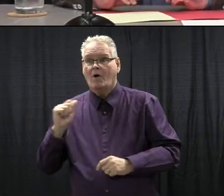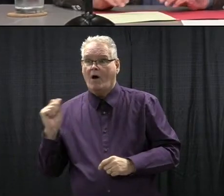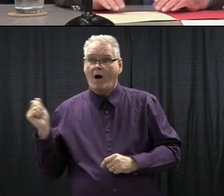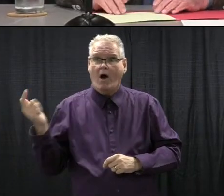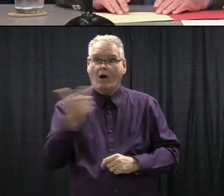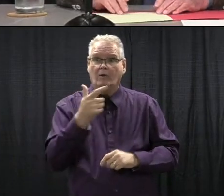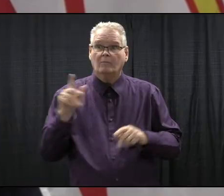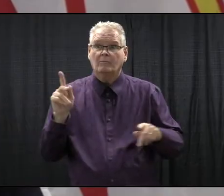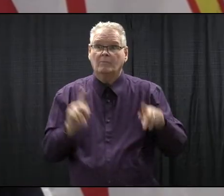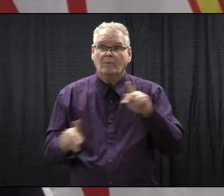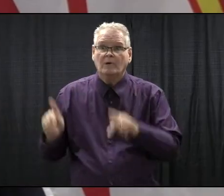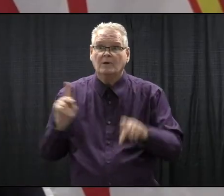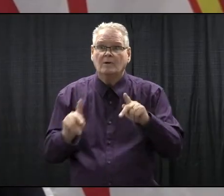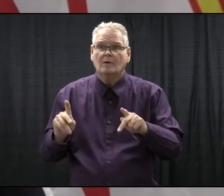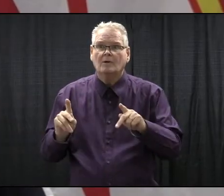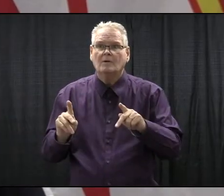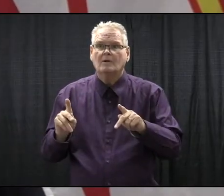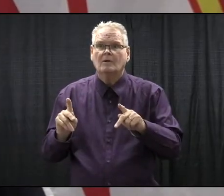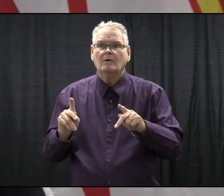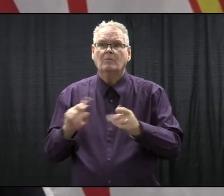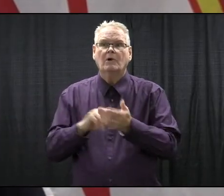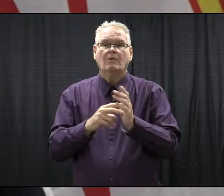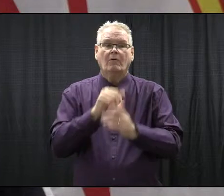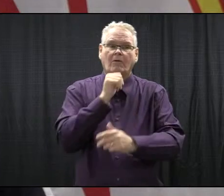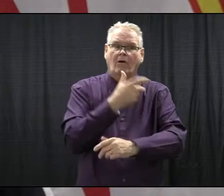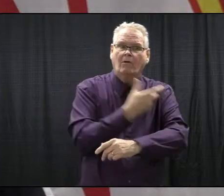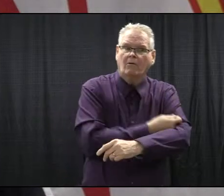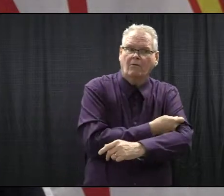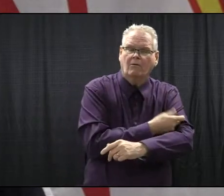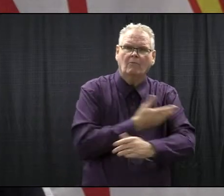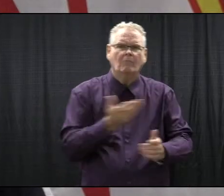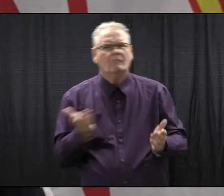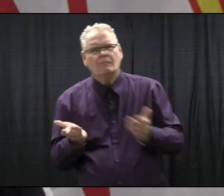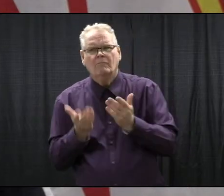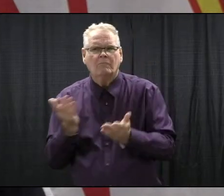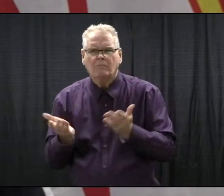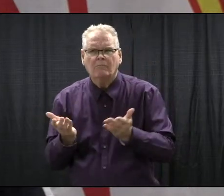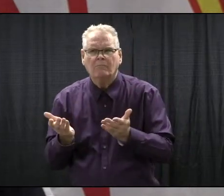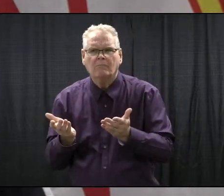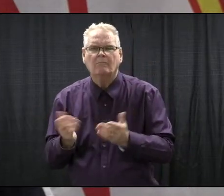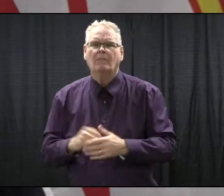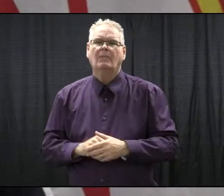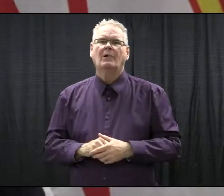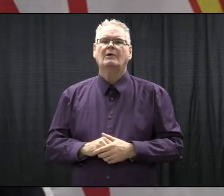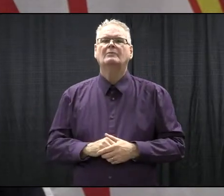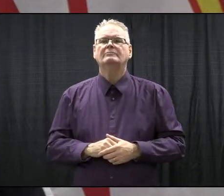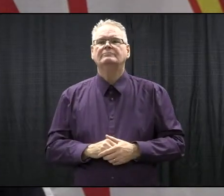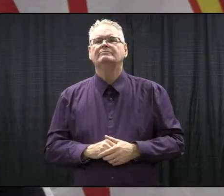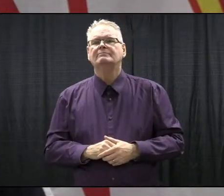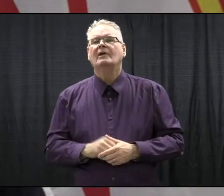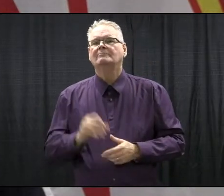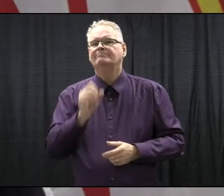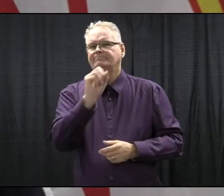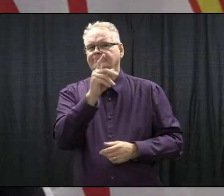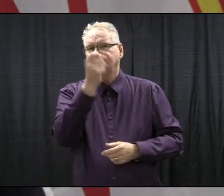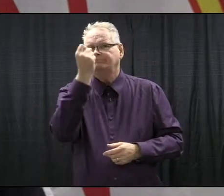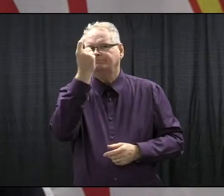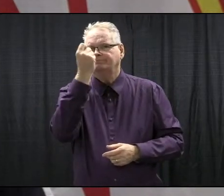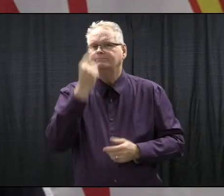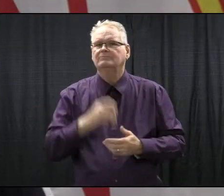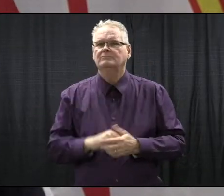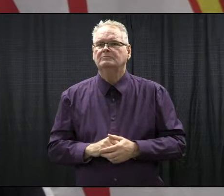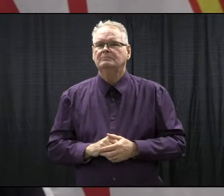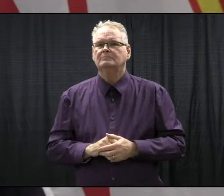Yes, so the intention is that it's the order will be amended to remove